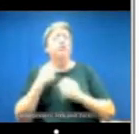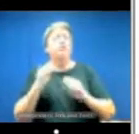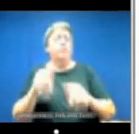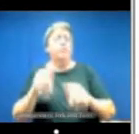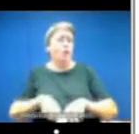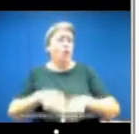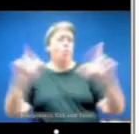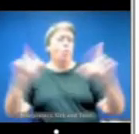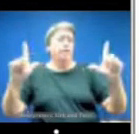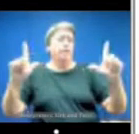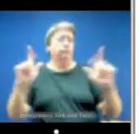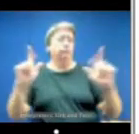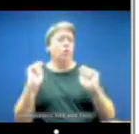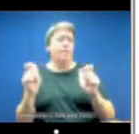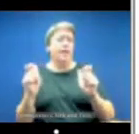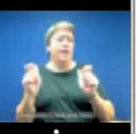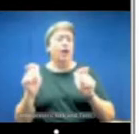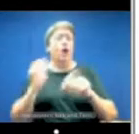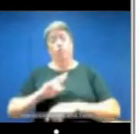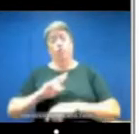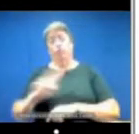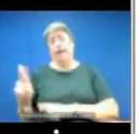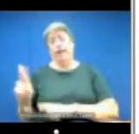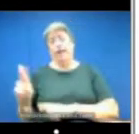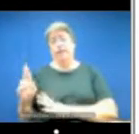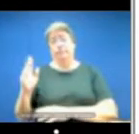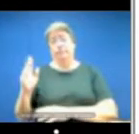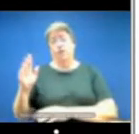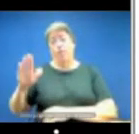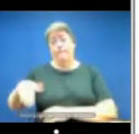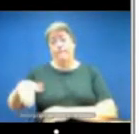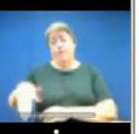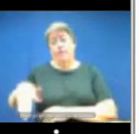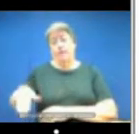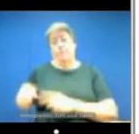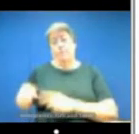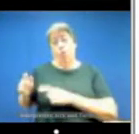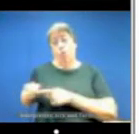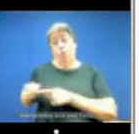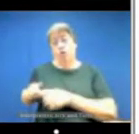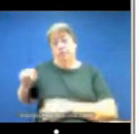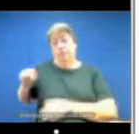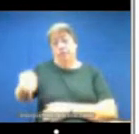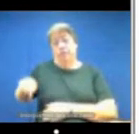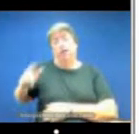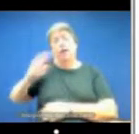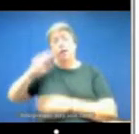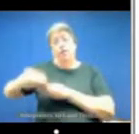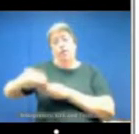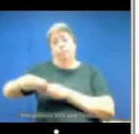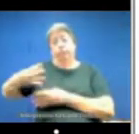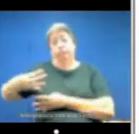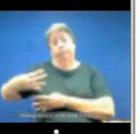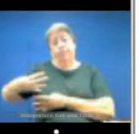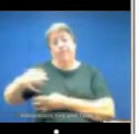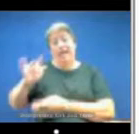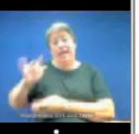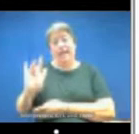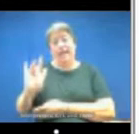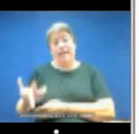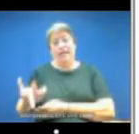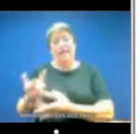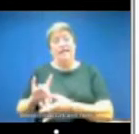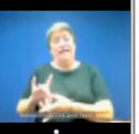is a tab for the audio and video on the far right. Click on the bottom corner, and a menu will drop down. Click